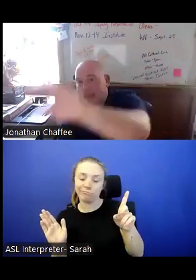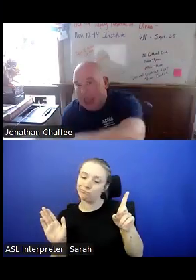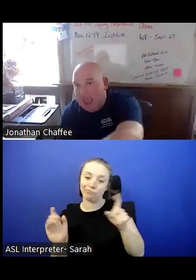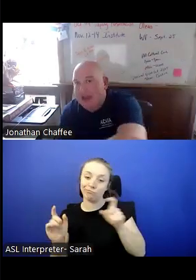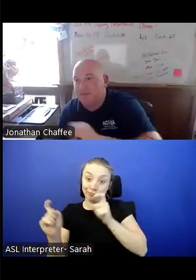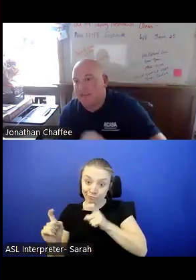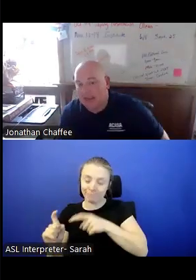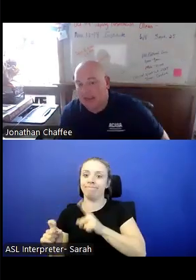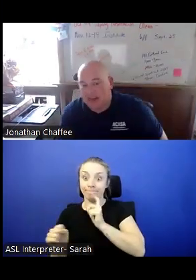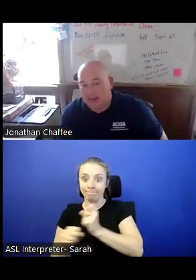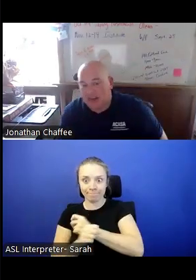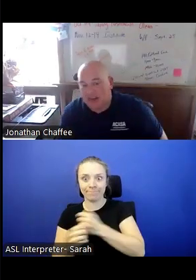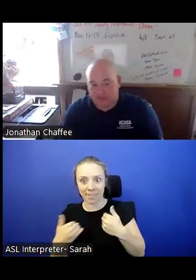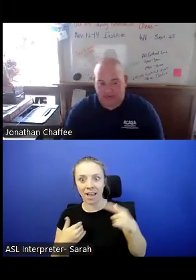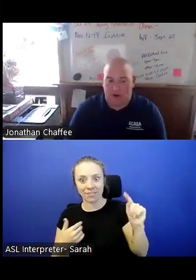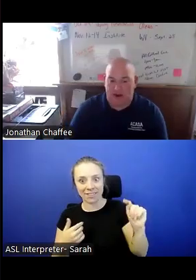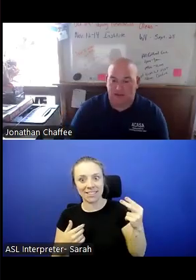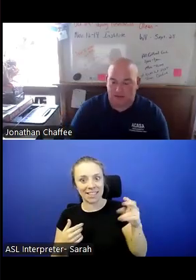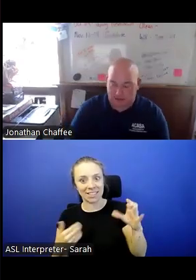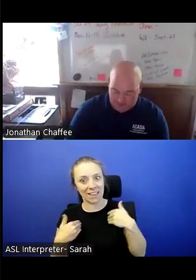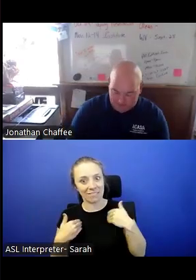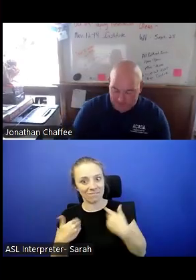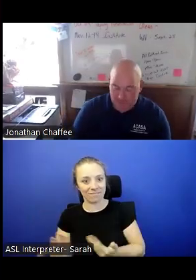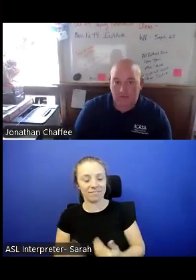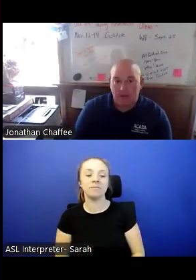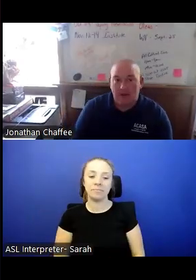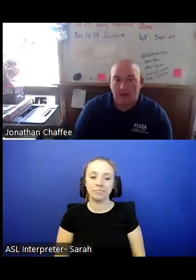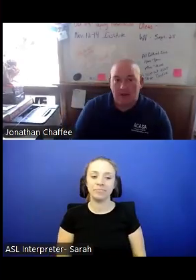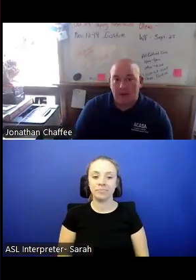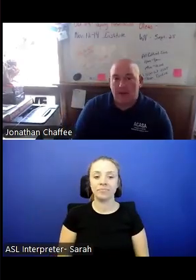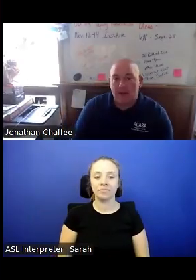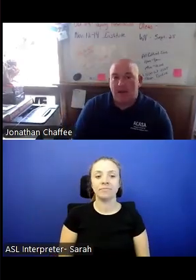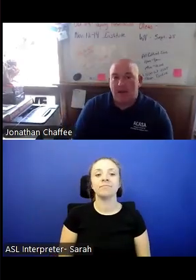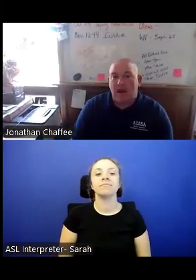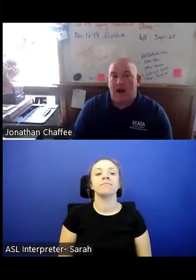tested, they actually have THC products in them.